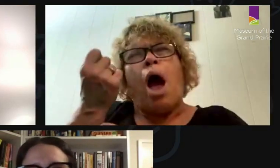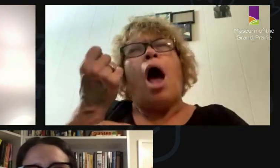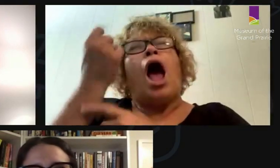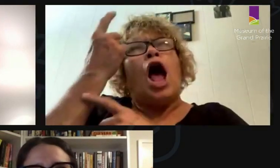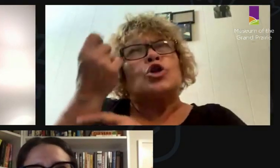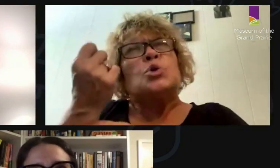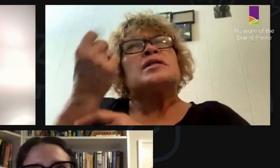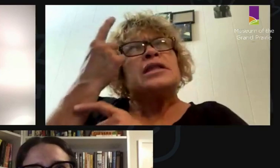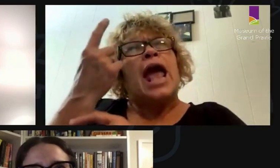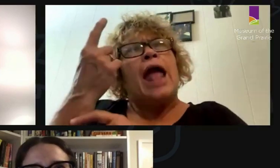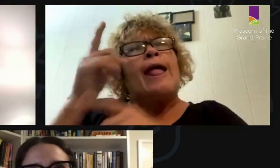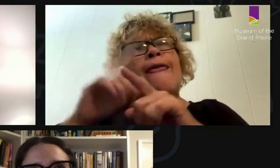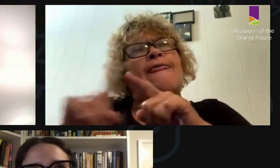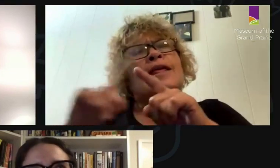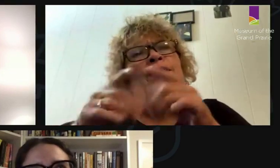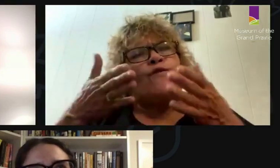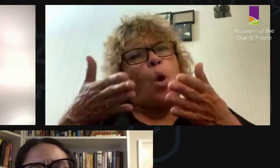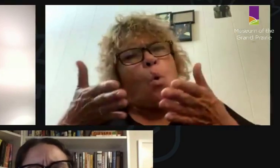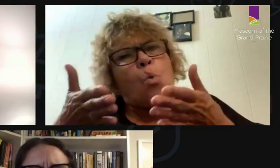ways that